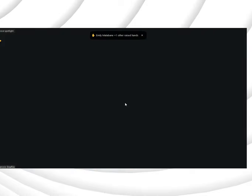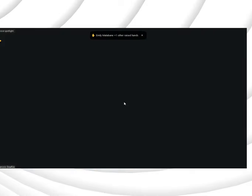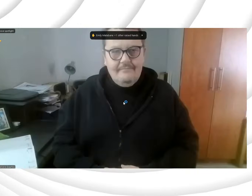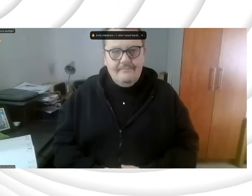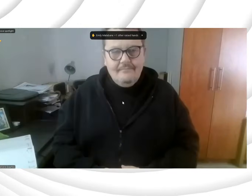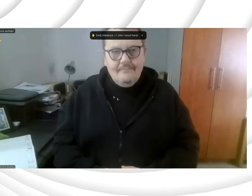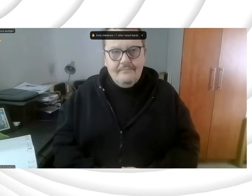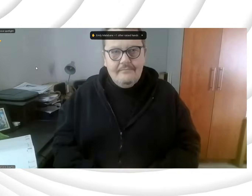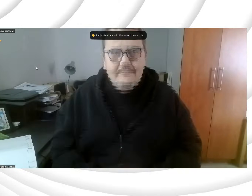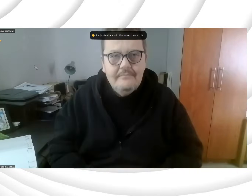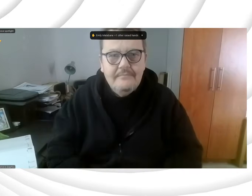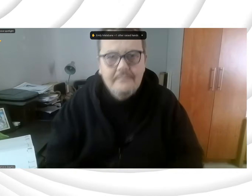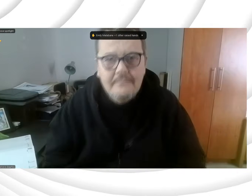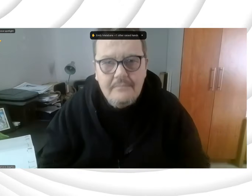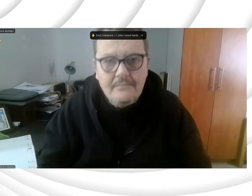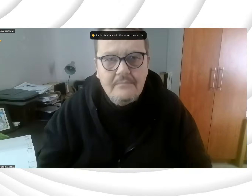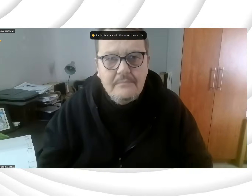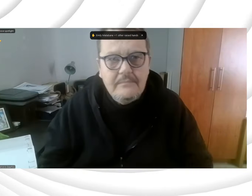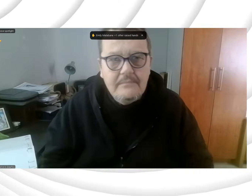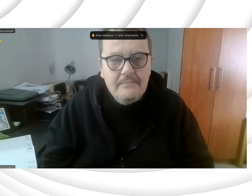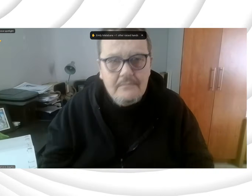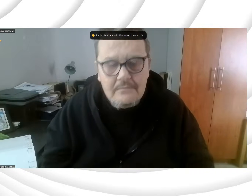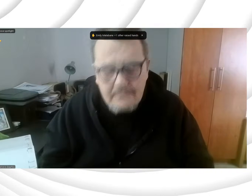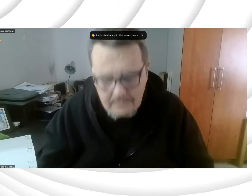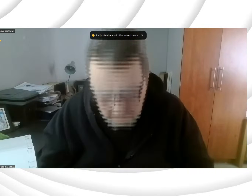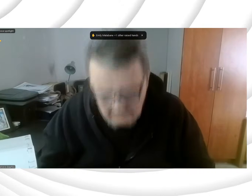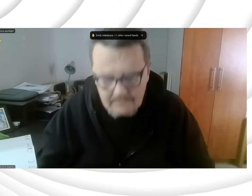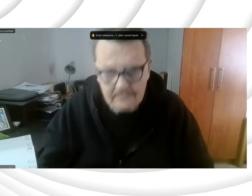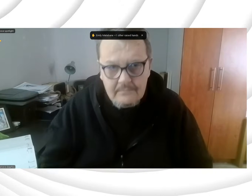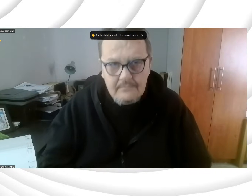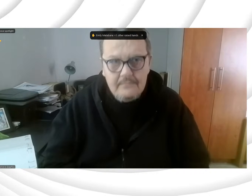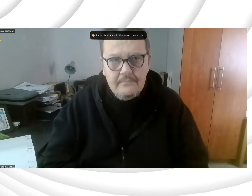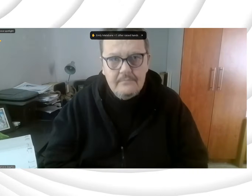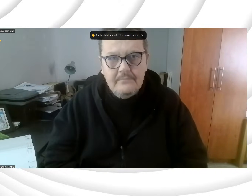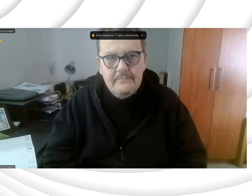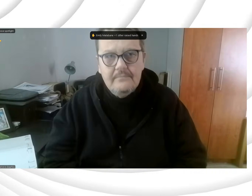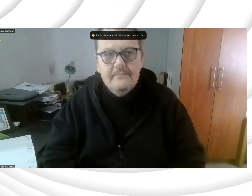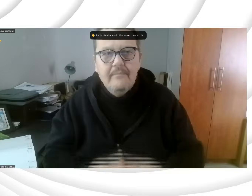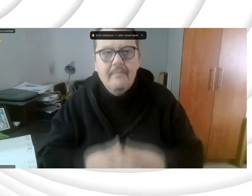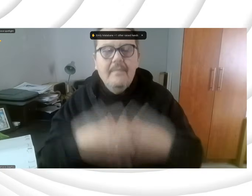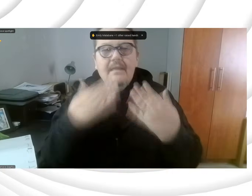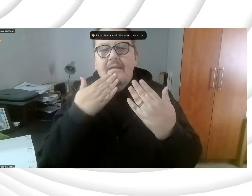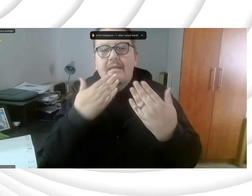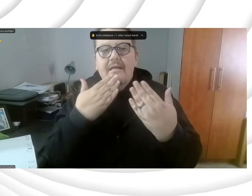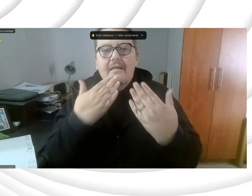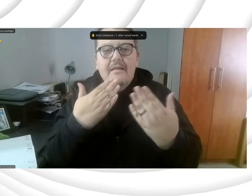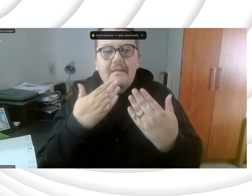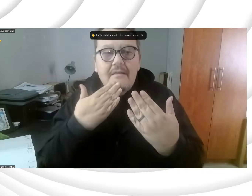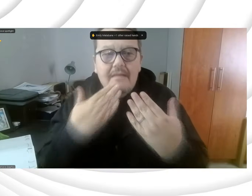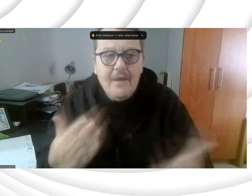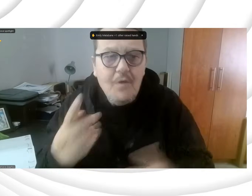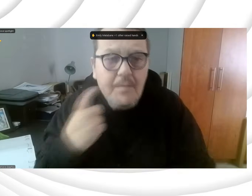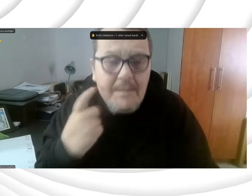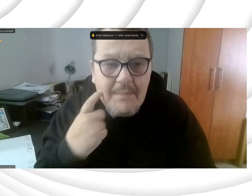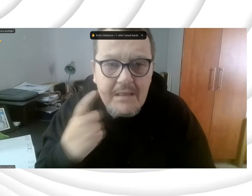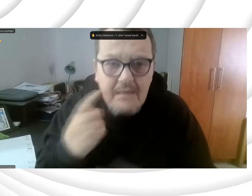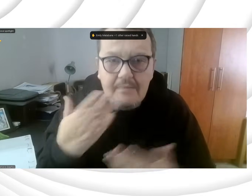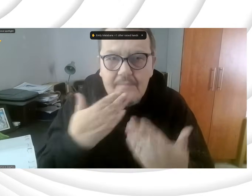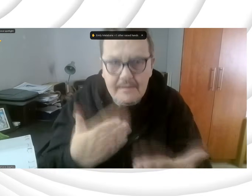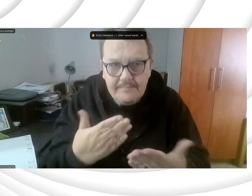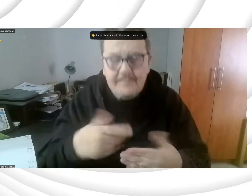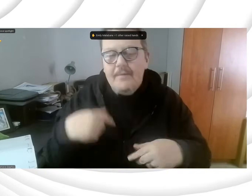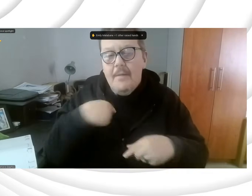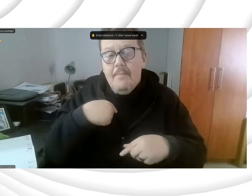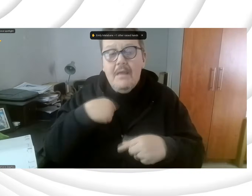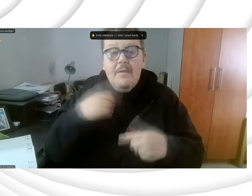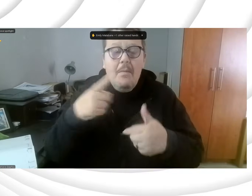the setup properly. There we go. Okay, we can all see you clearly on the screen. You may continue. Thank you. Thank you.